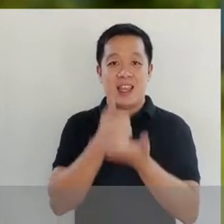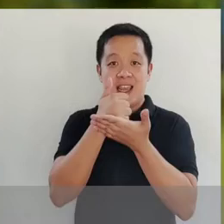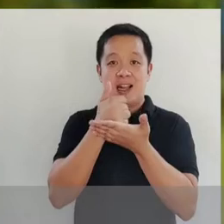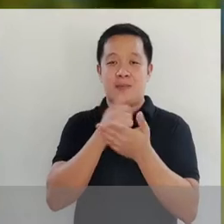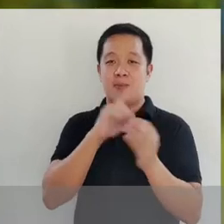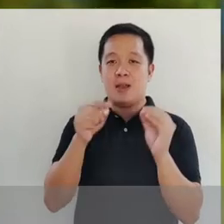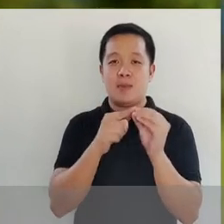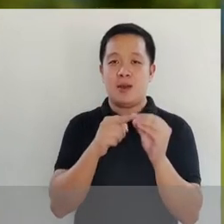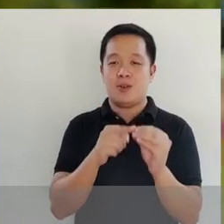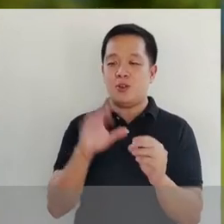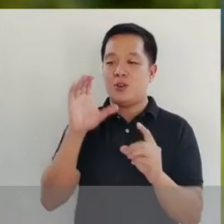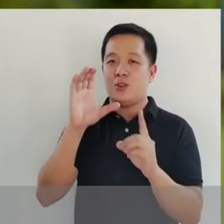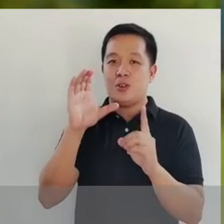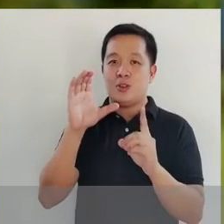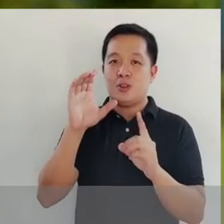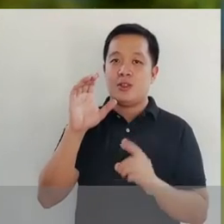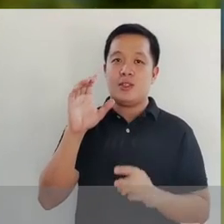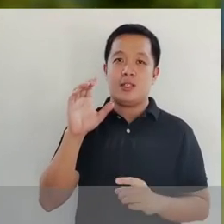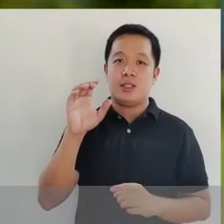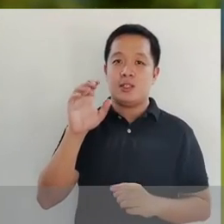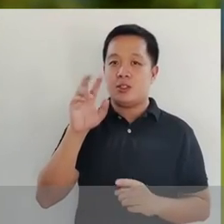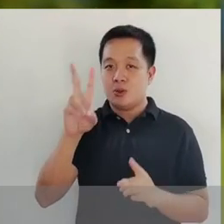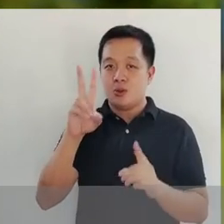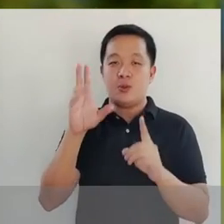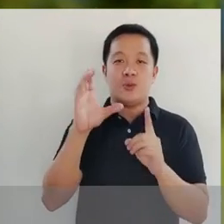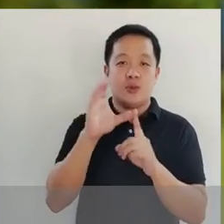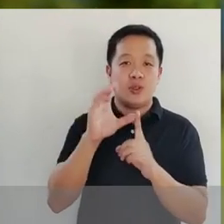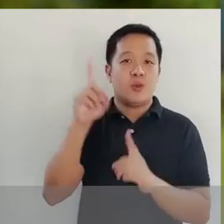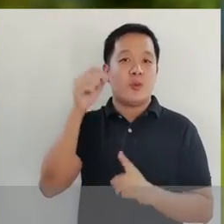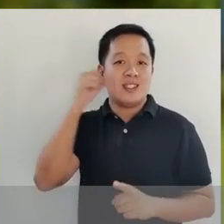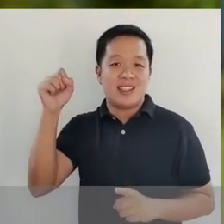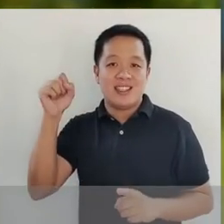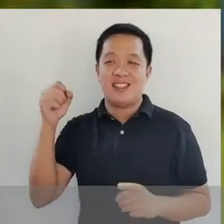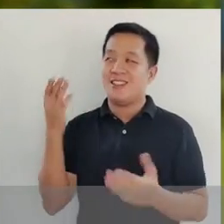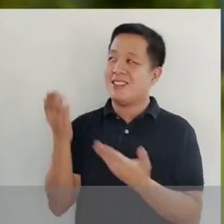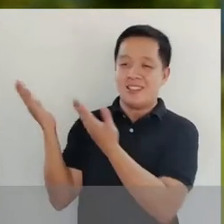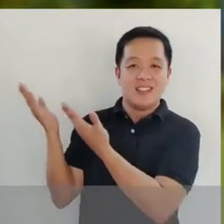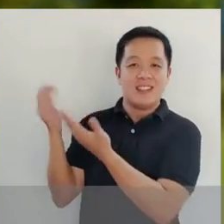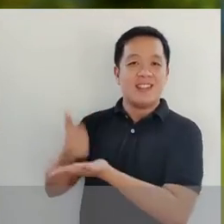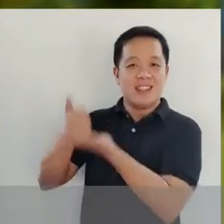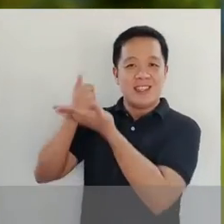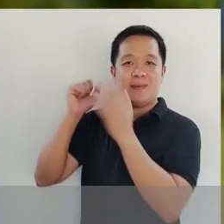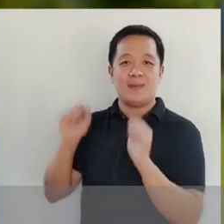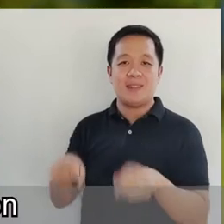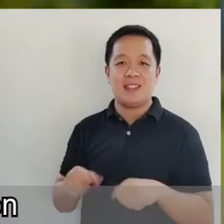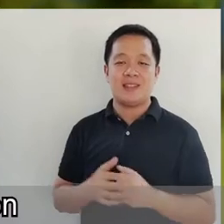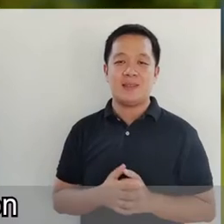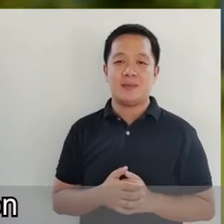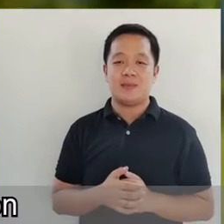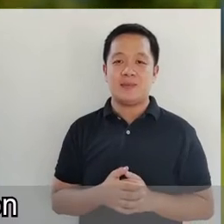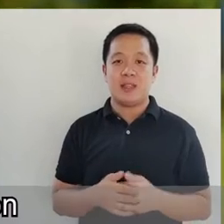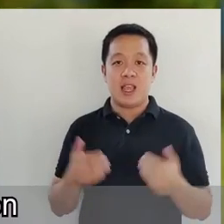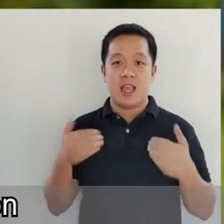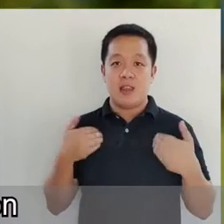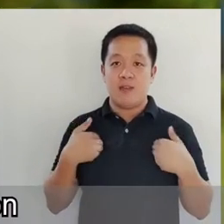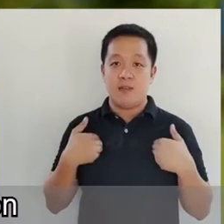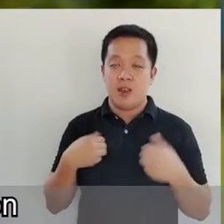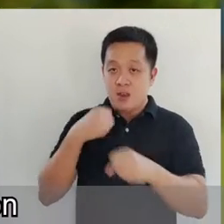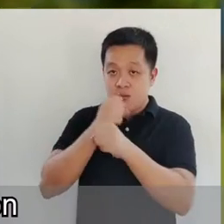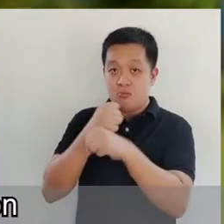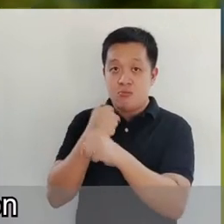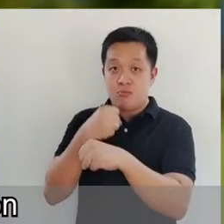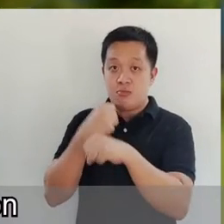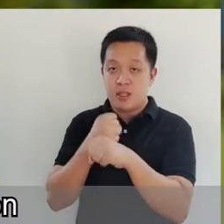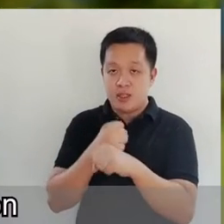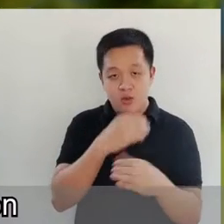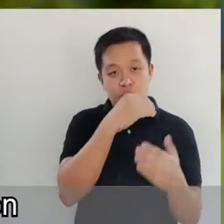us learn about digraphs, may I present to you our word machine. It will produce some words that